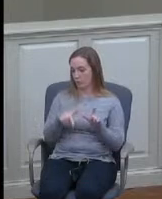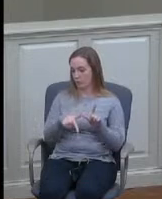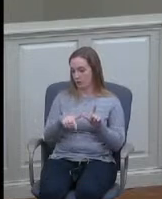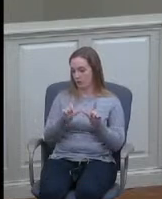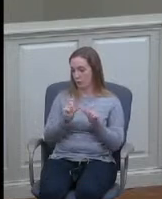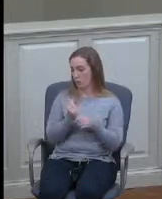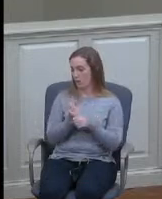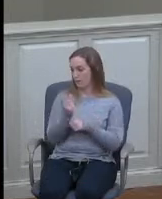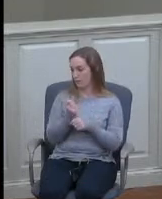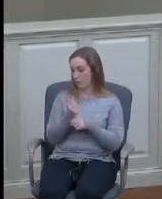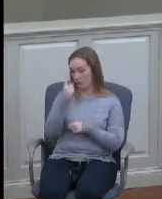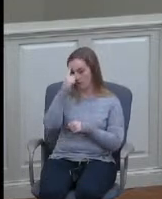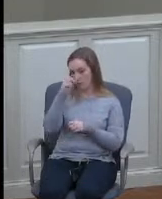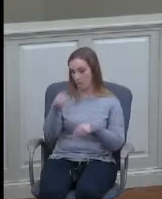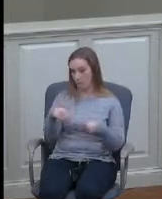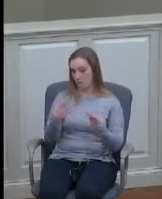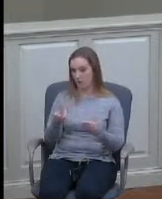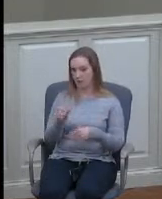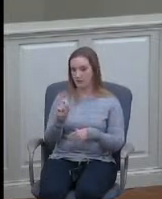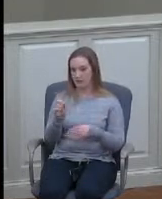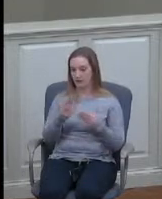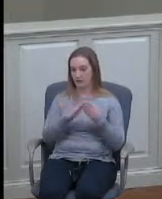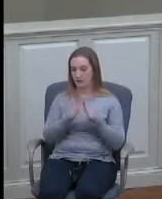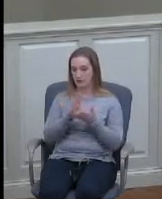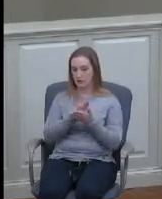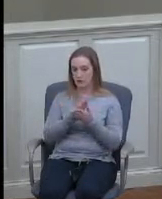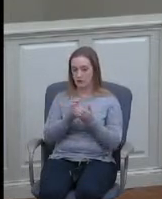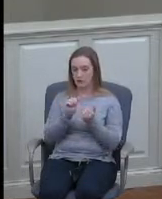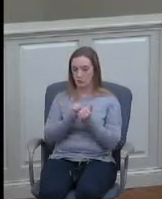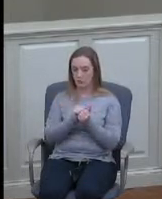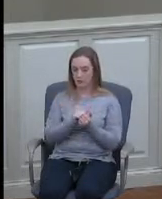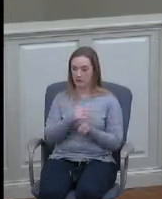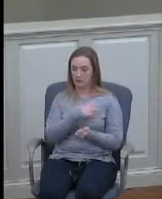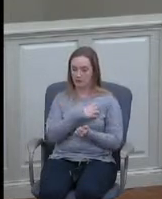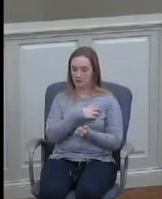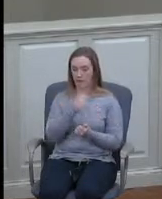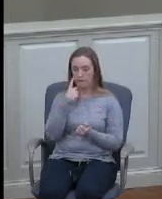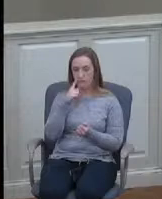for supplying the Danville City Schools with a resource officer for the